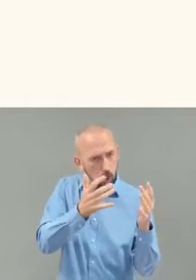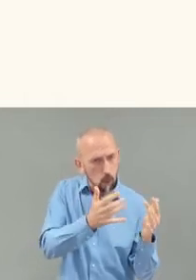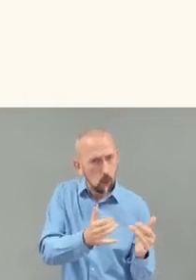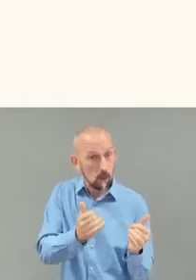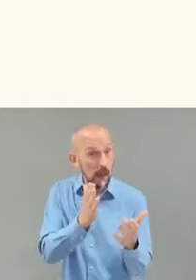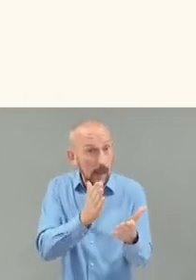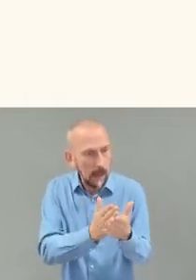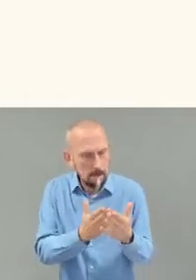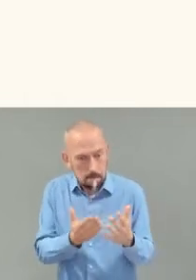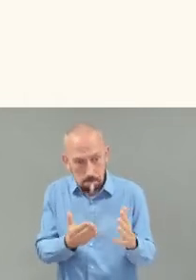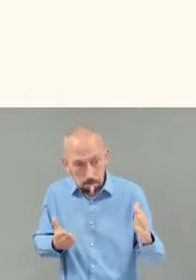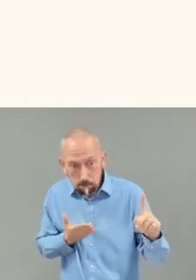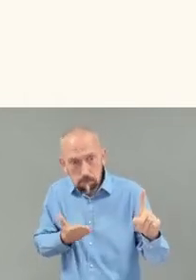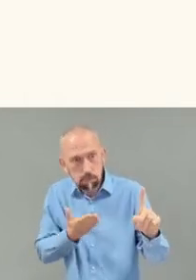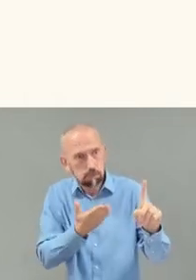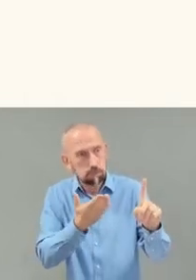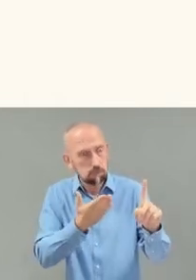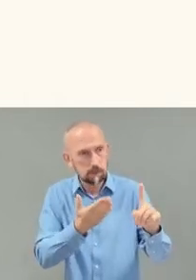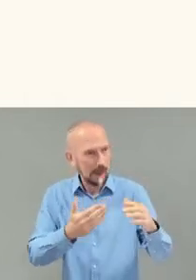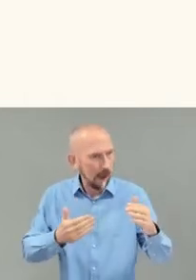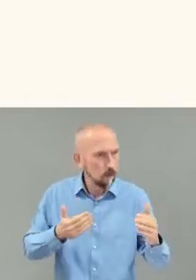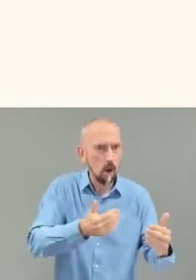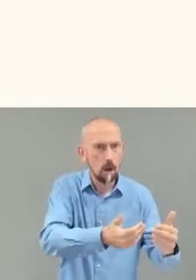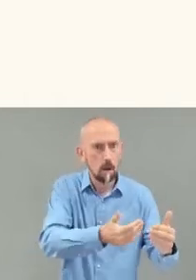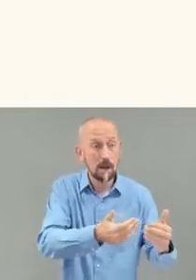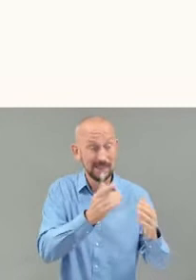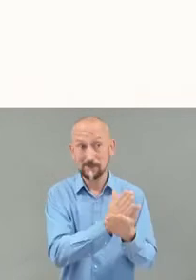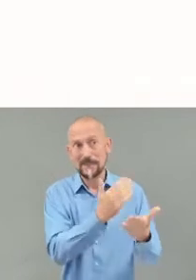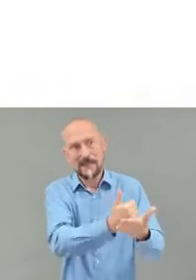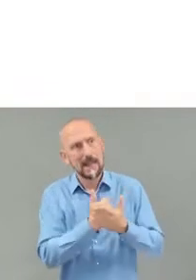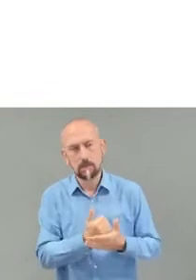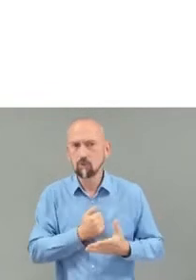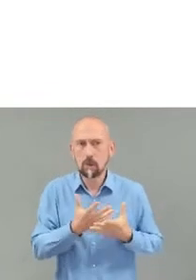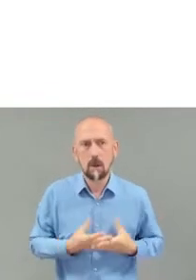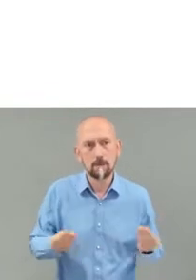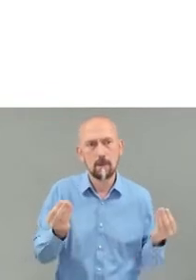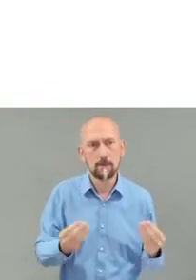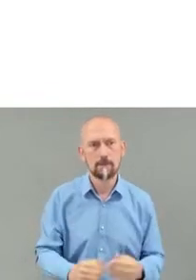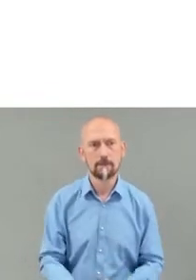journey. This helped very, very much in my recovery.